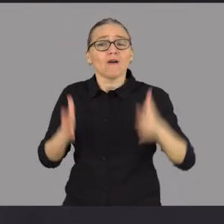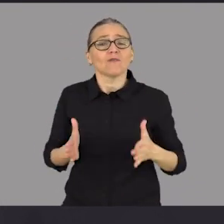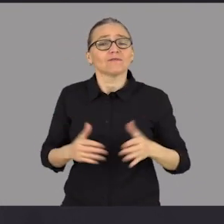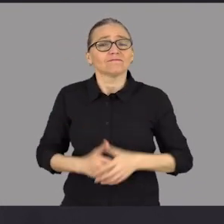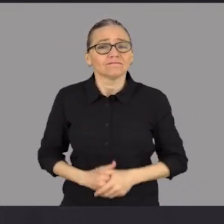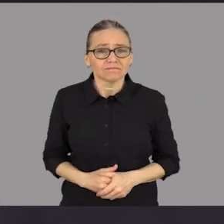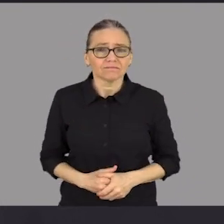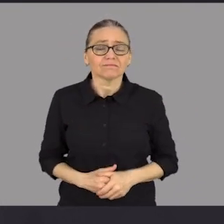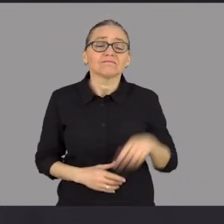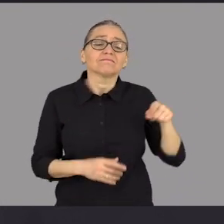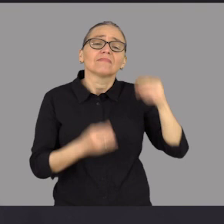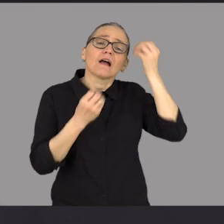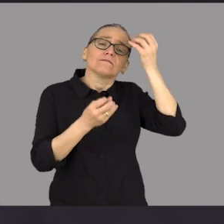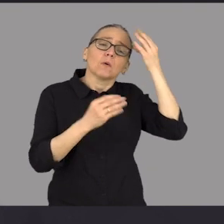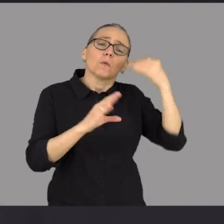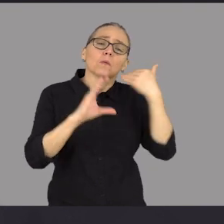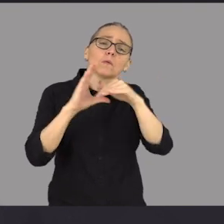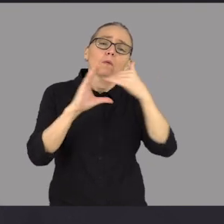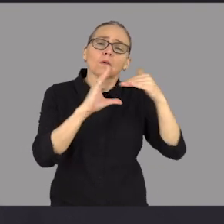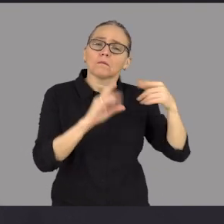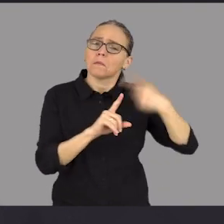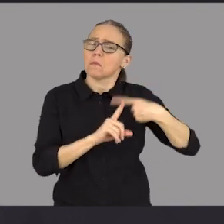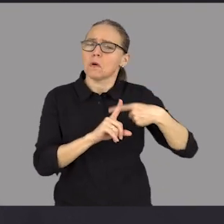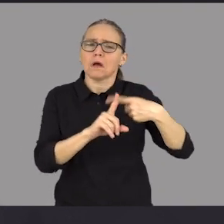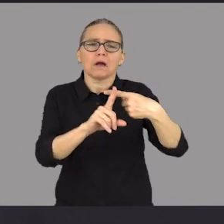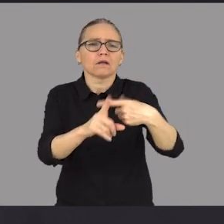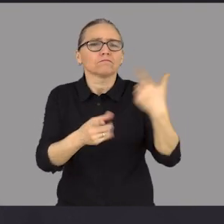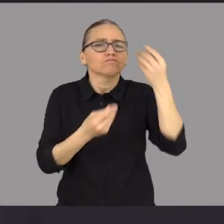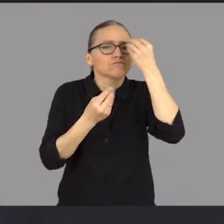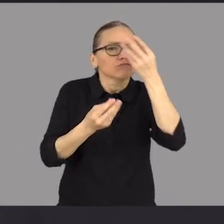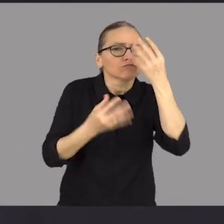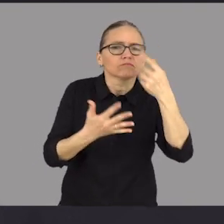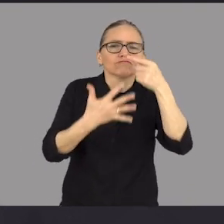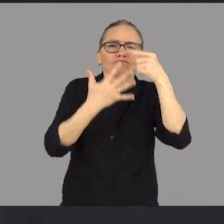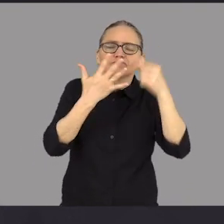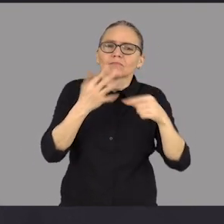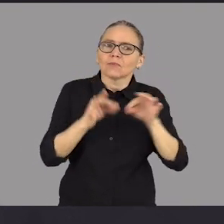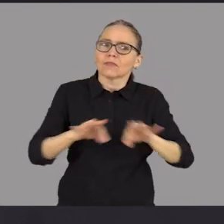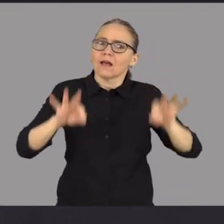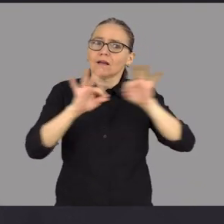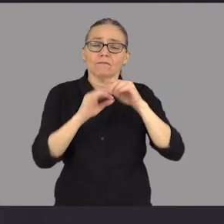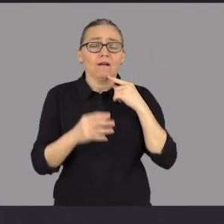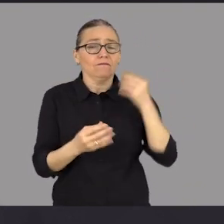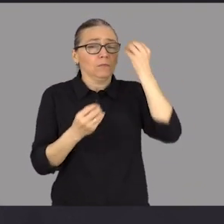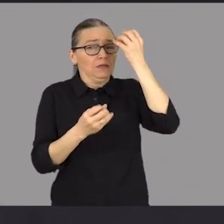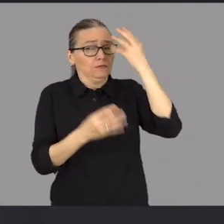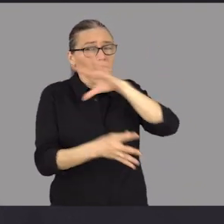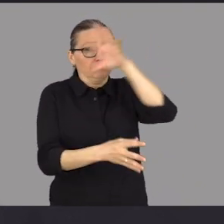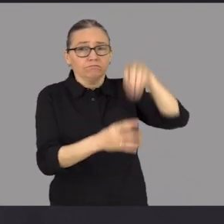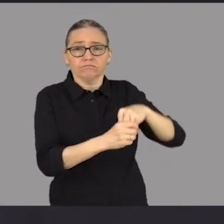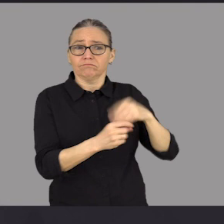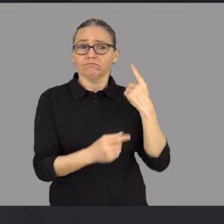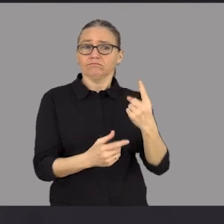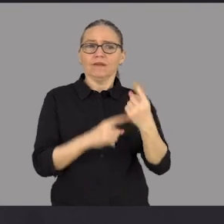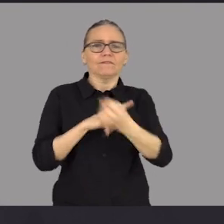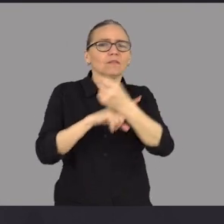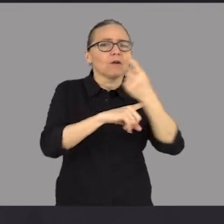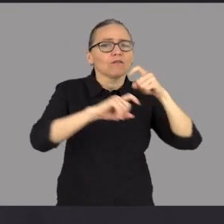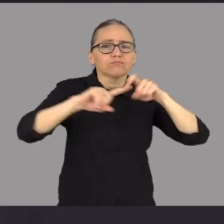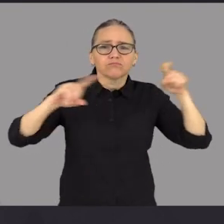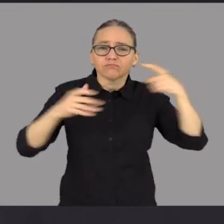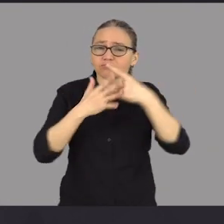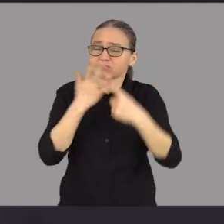You may also be interested in signing up for CASE's employer newsletter. This is sent out monthly and is